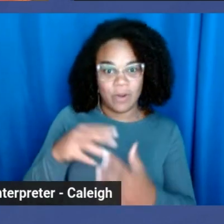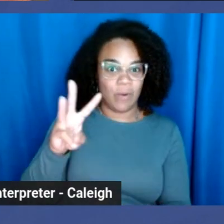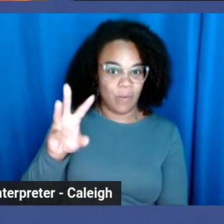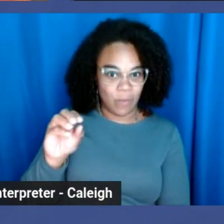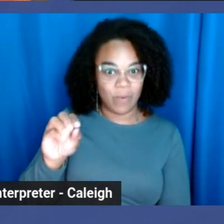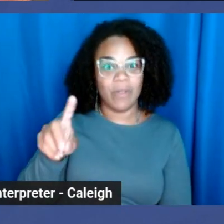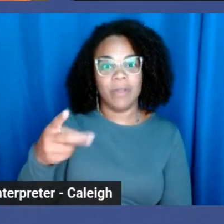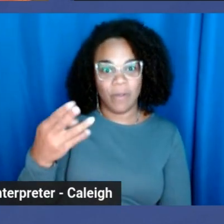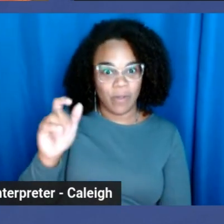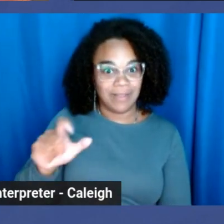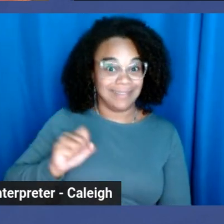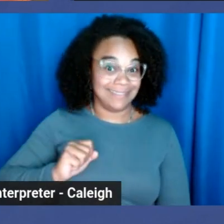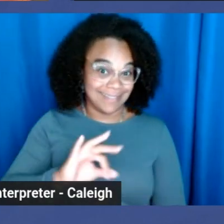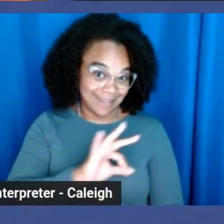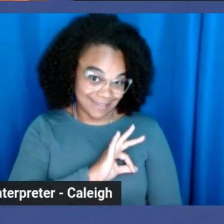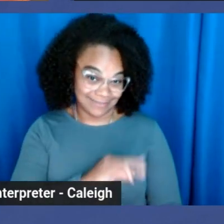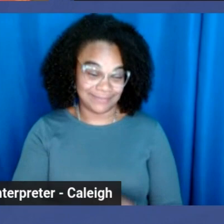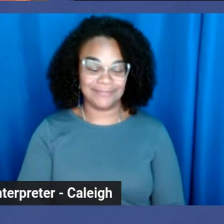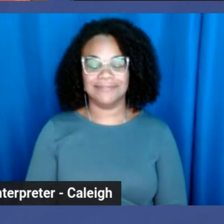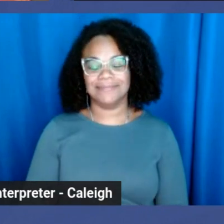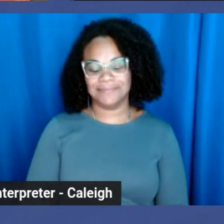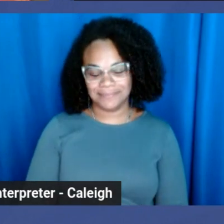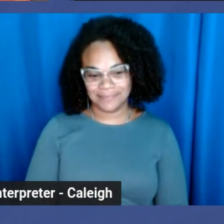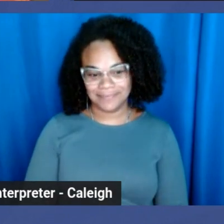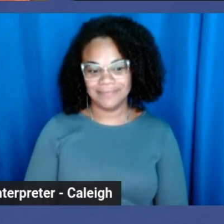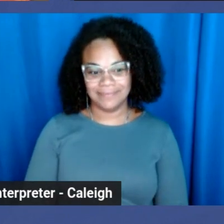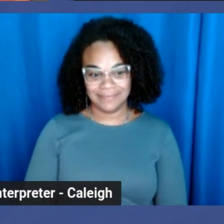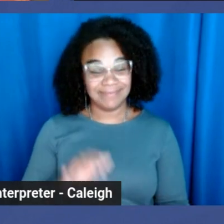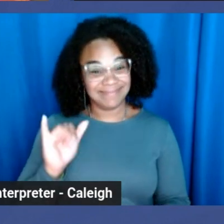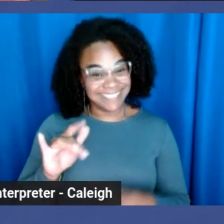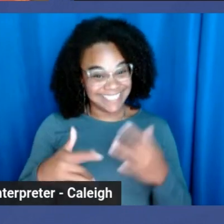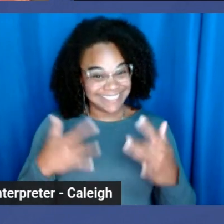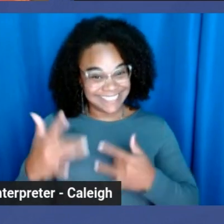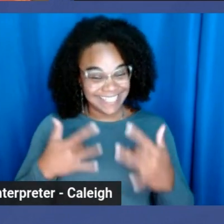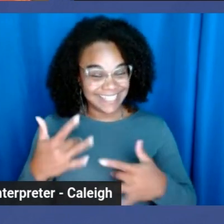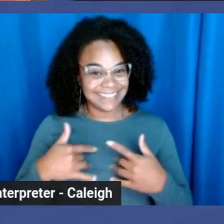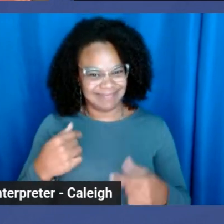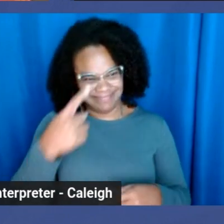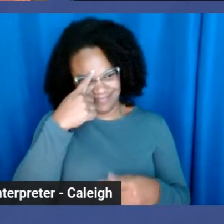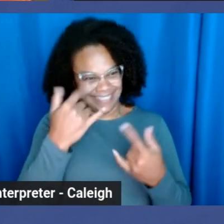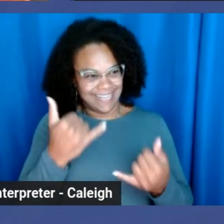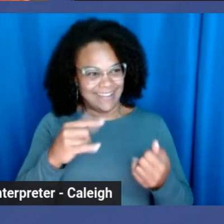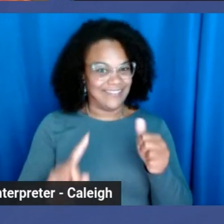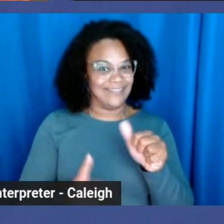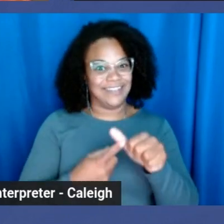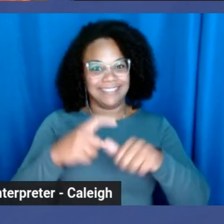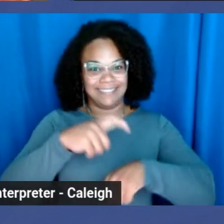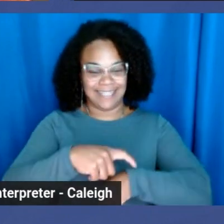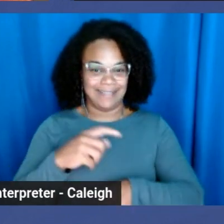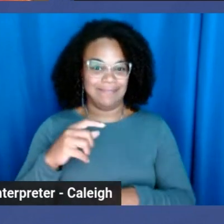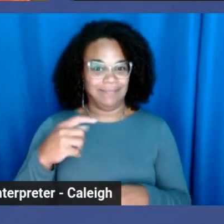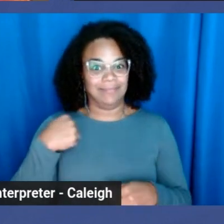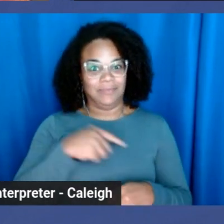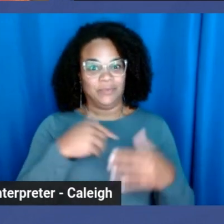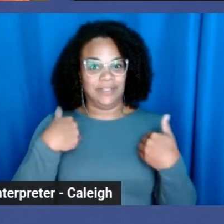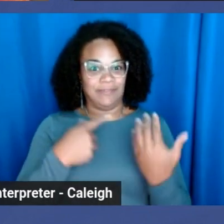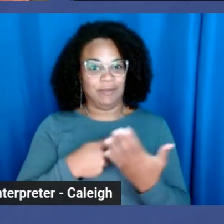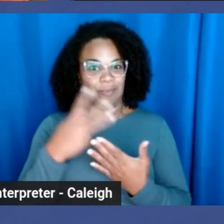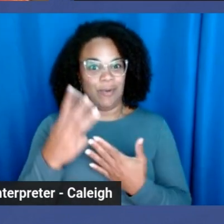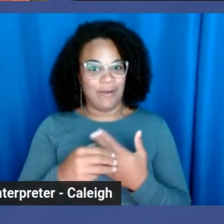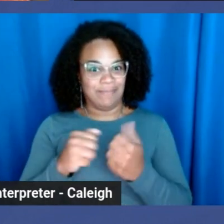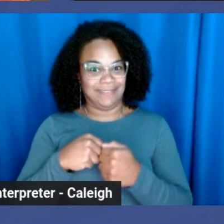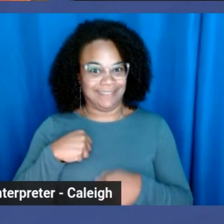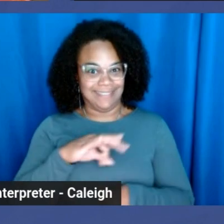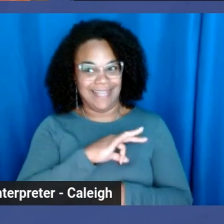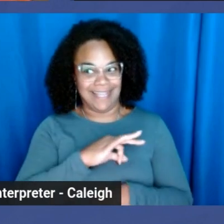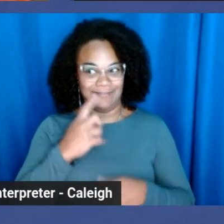Woodhull staff, and that is very exciting. I think it's the first time we've done a program like that in this